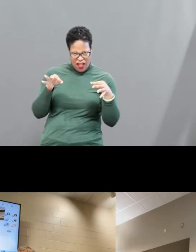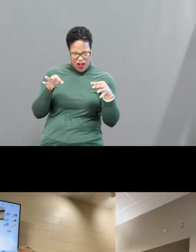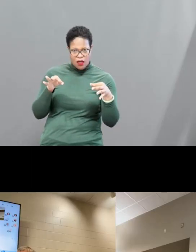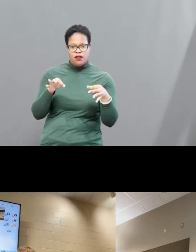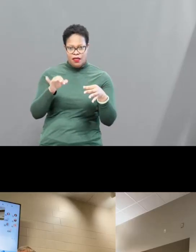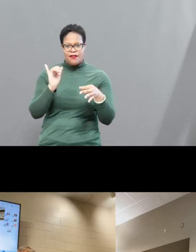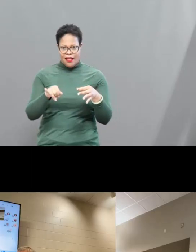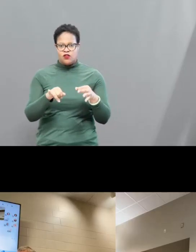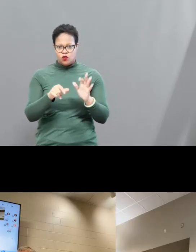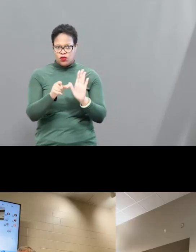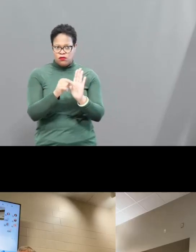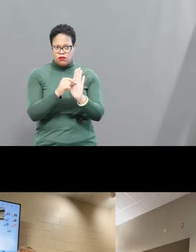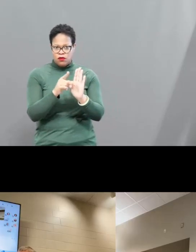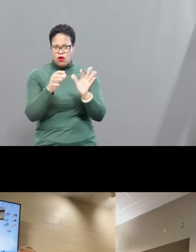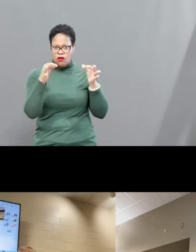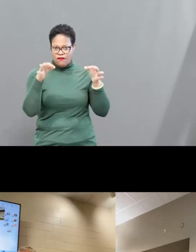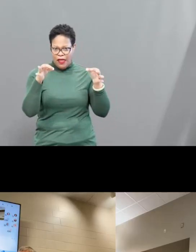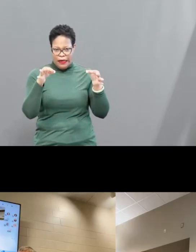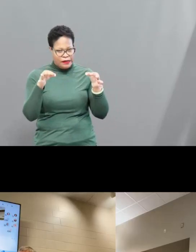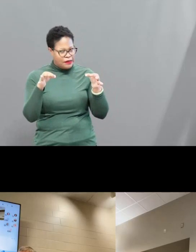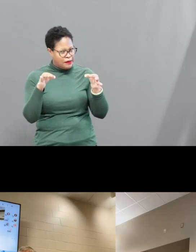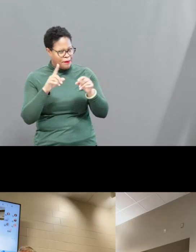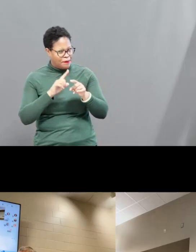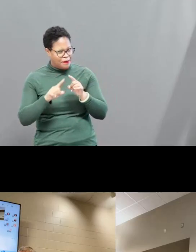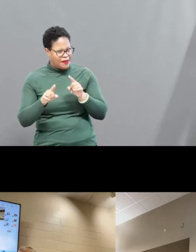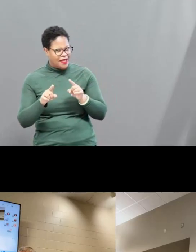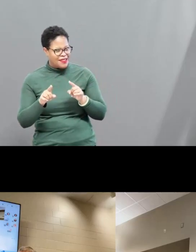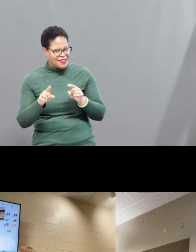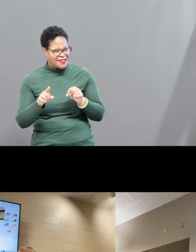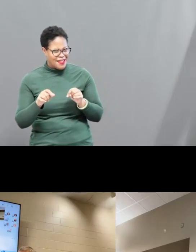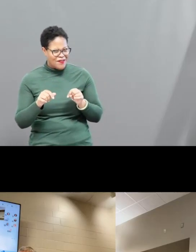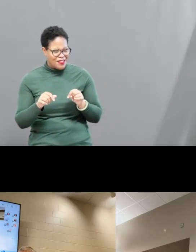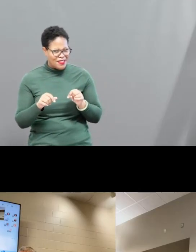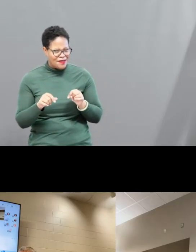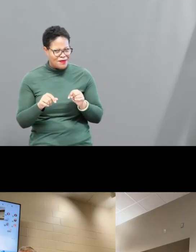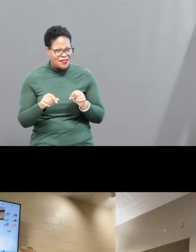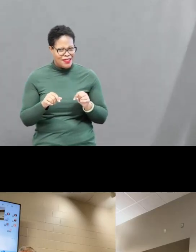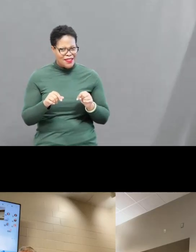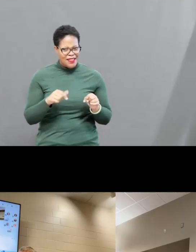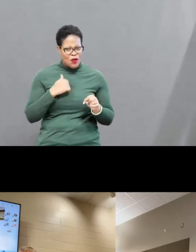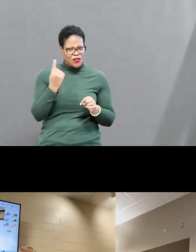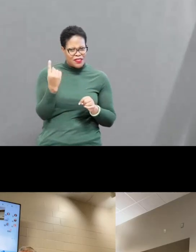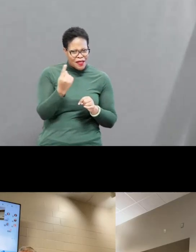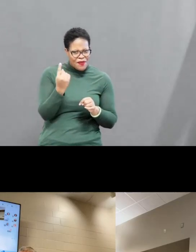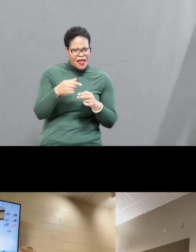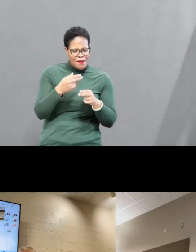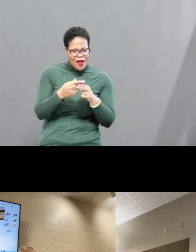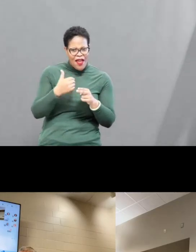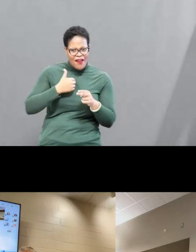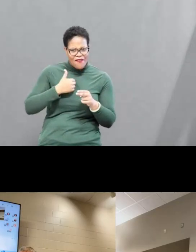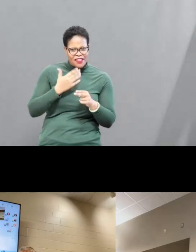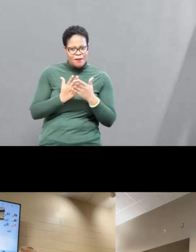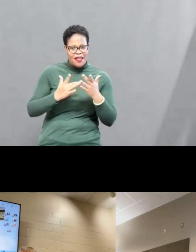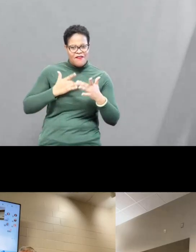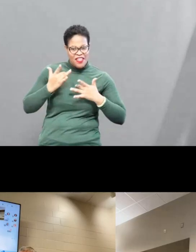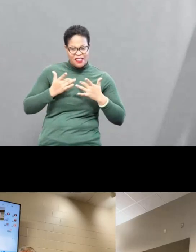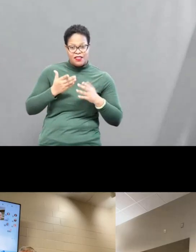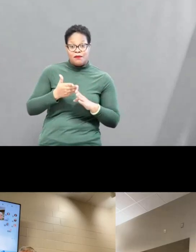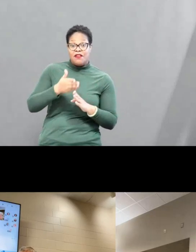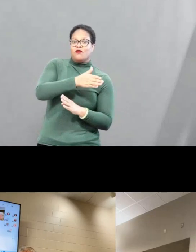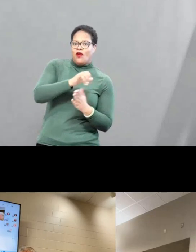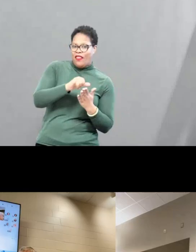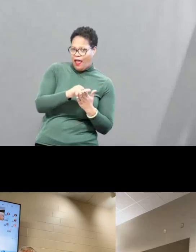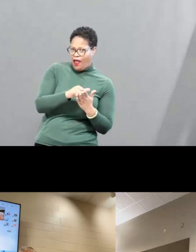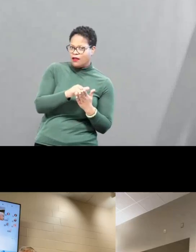That's what's on the flyer, but I'm going to have to check because there was something about having some events before